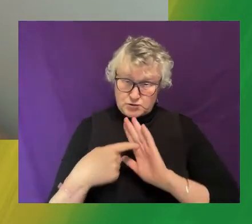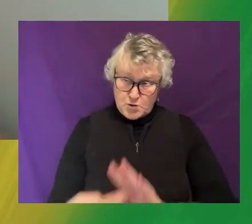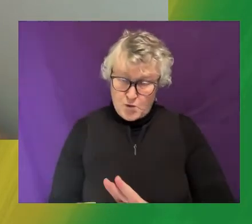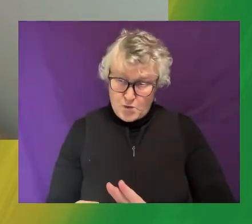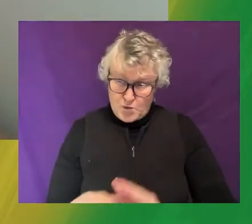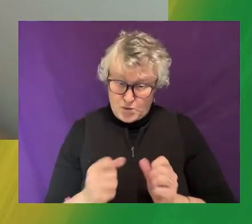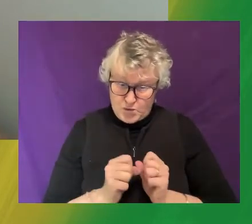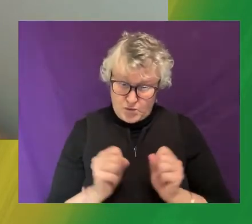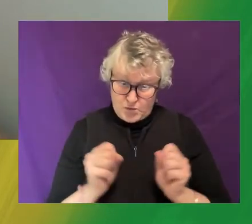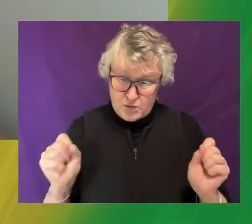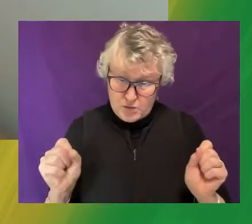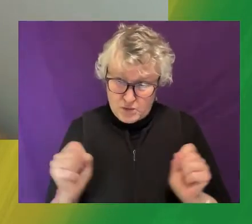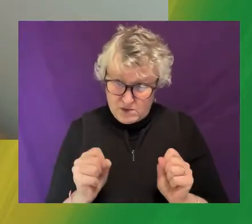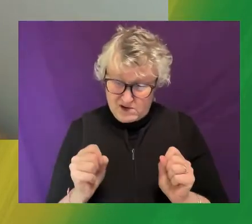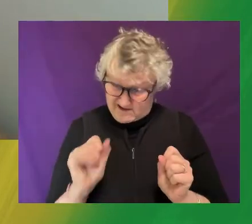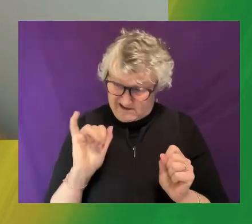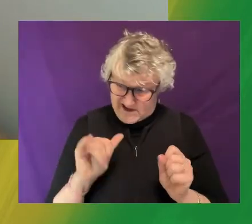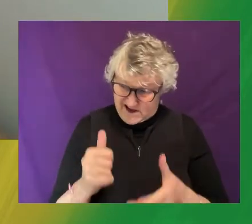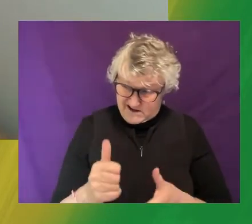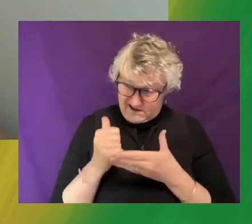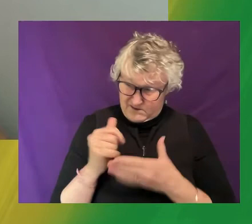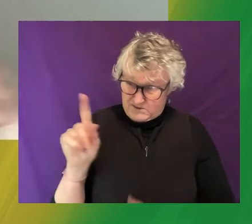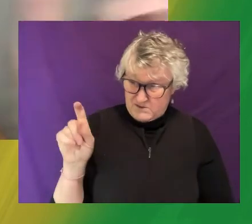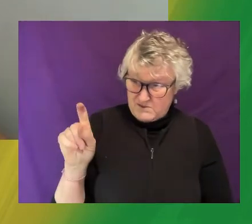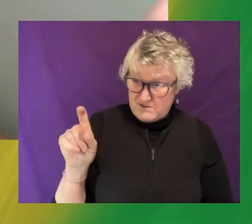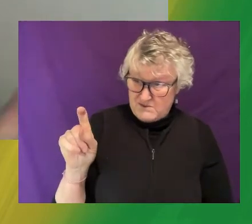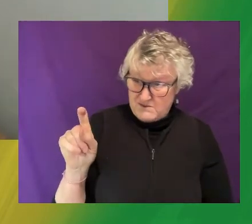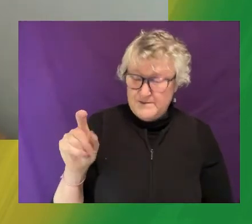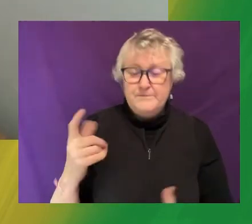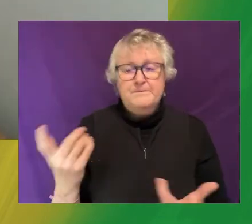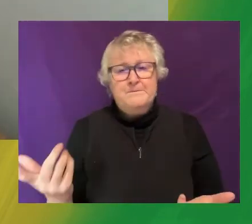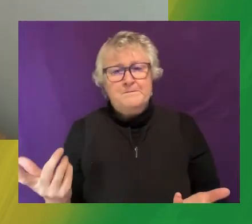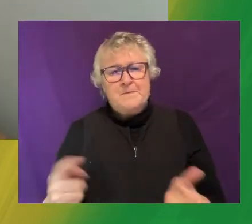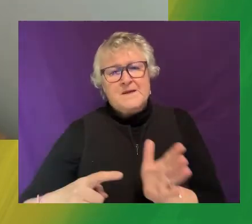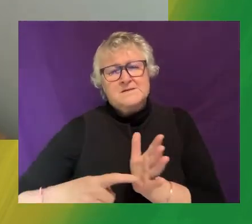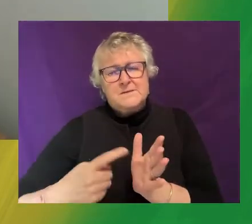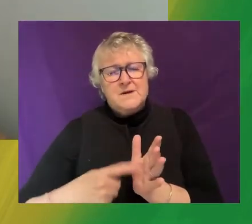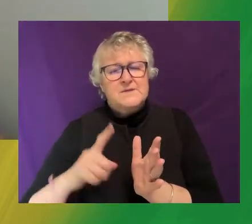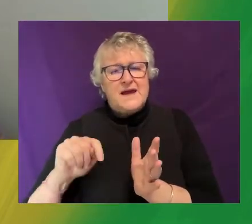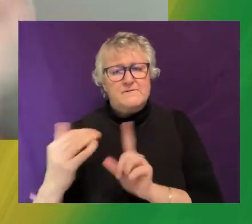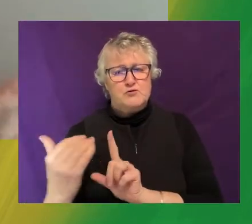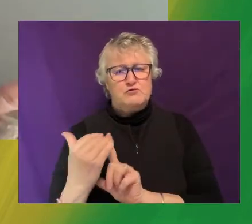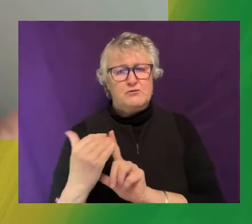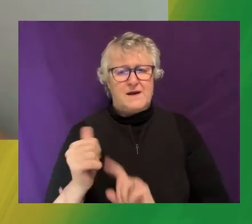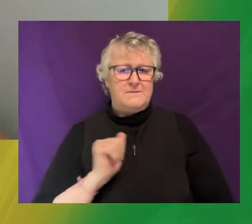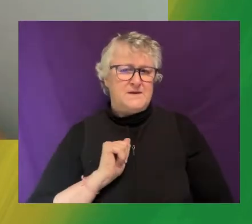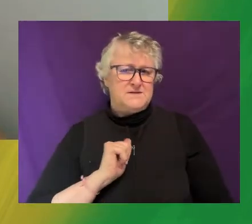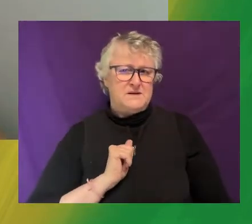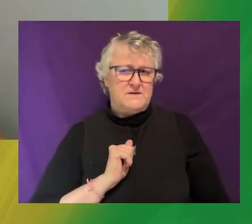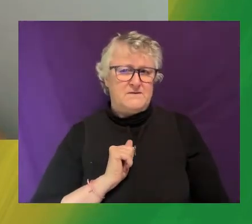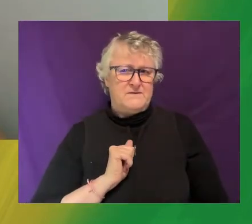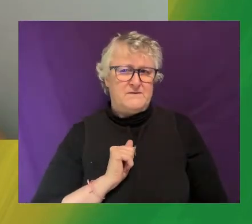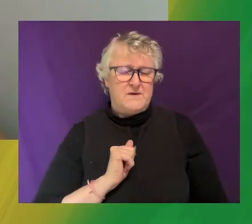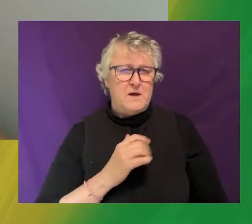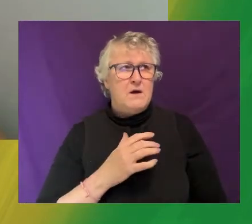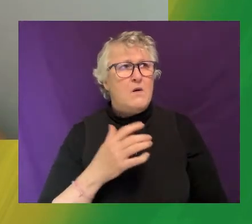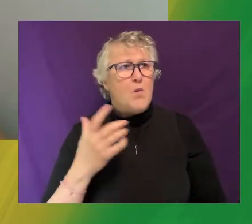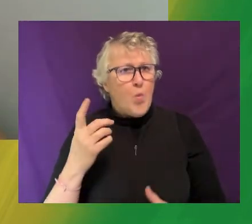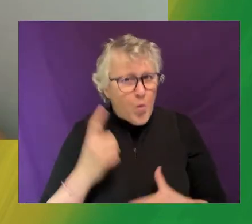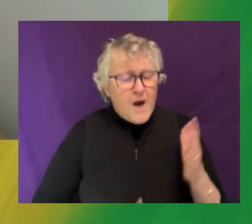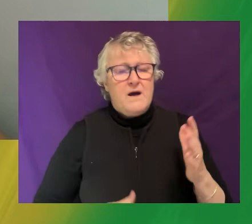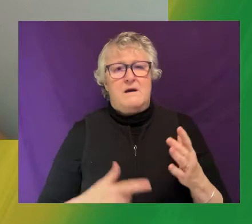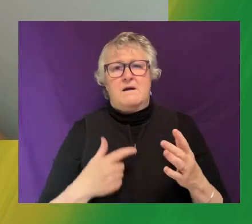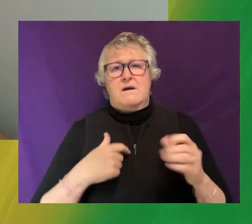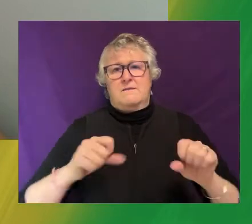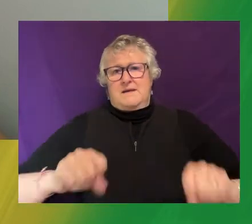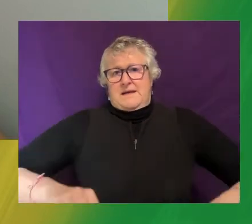Pardon my mind delay. Sometimes I may need to remind my mind what it's capable of, jog myself from